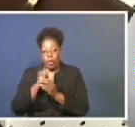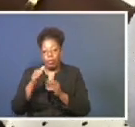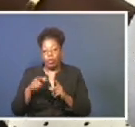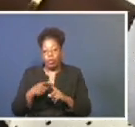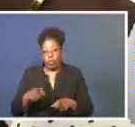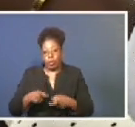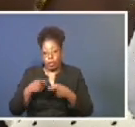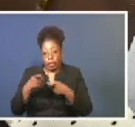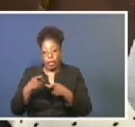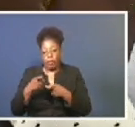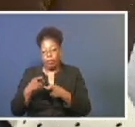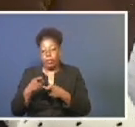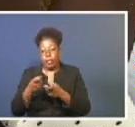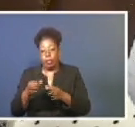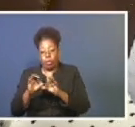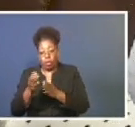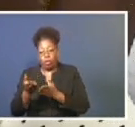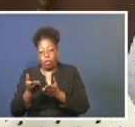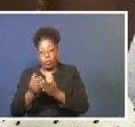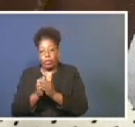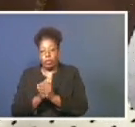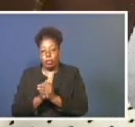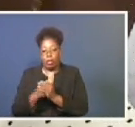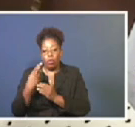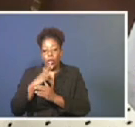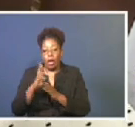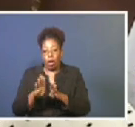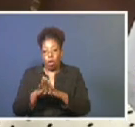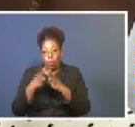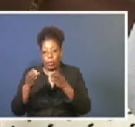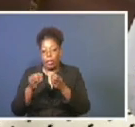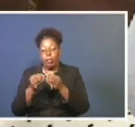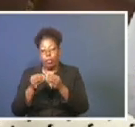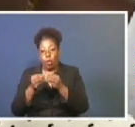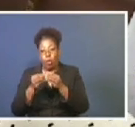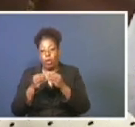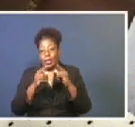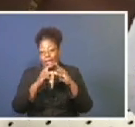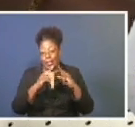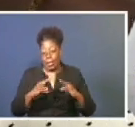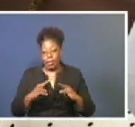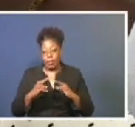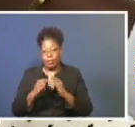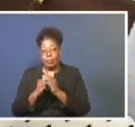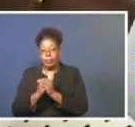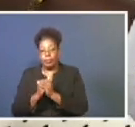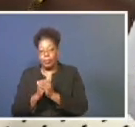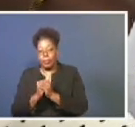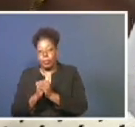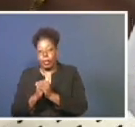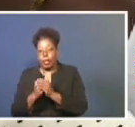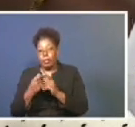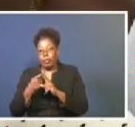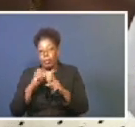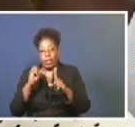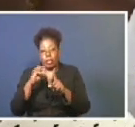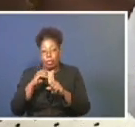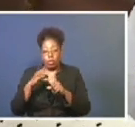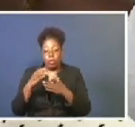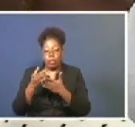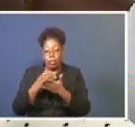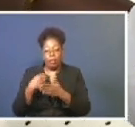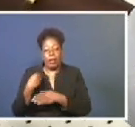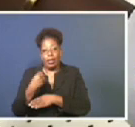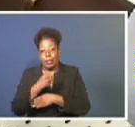unit, we have admissions, and we're opening up more of the tents, but I must admit that due to the exposure of some of our